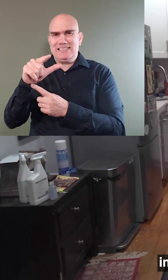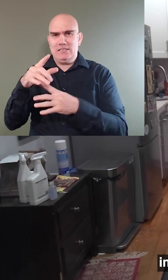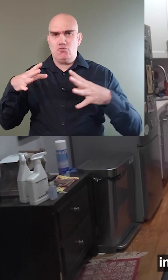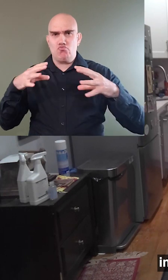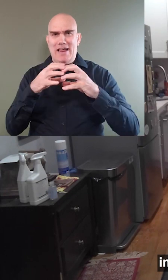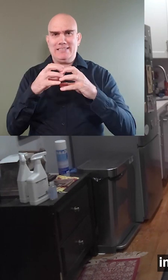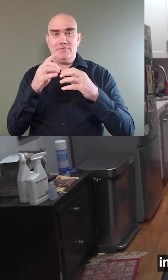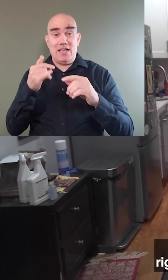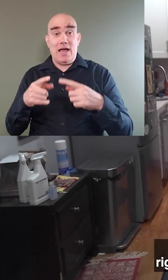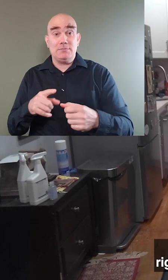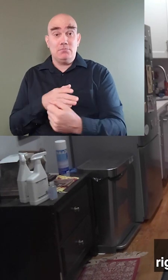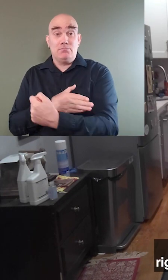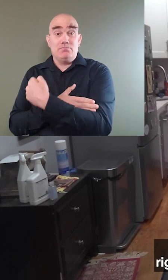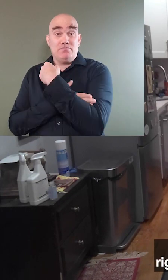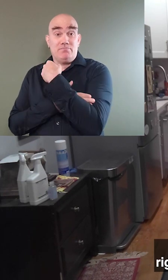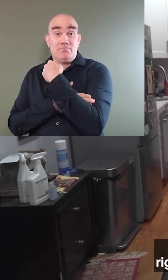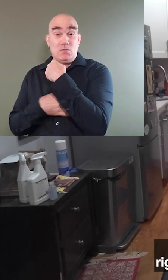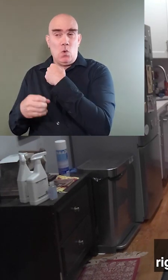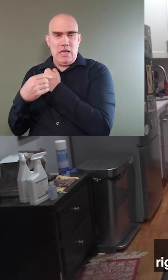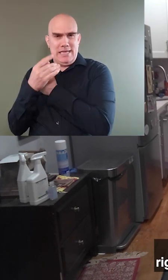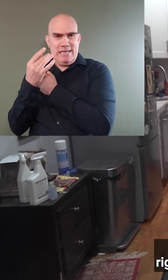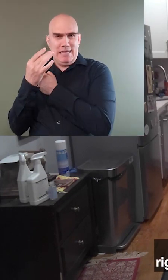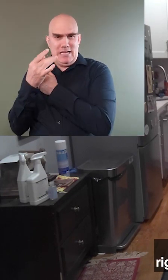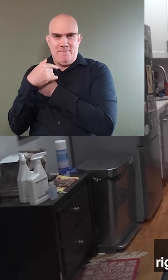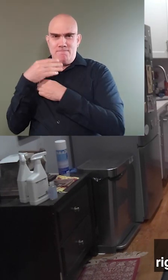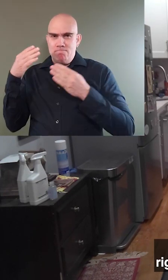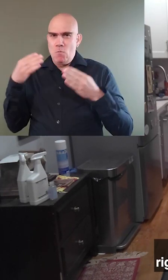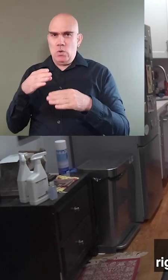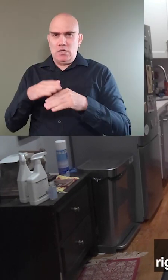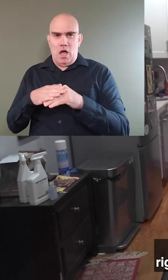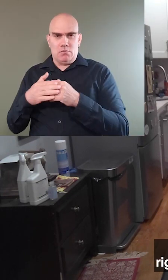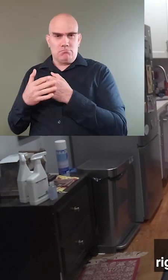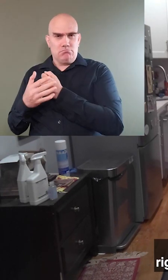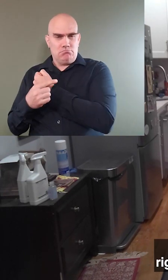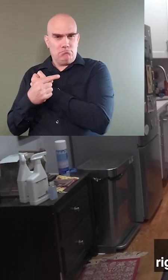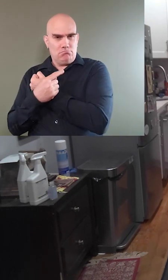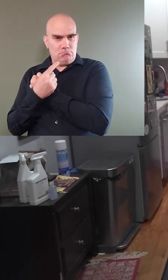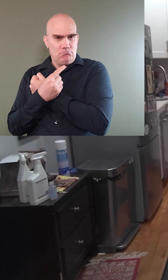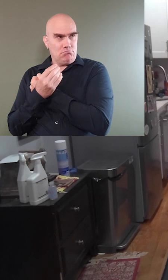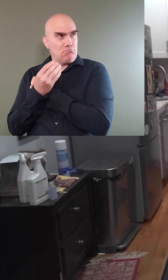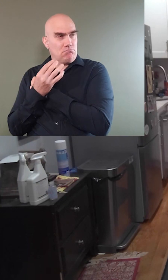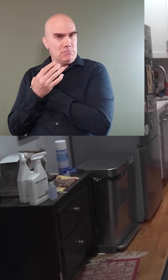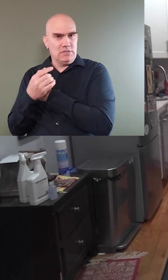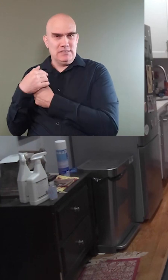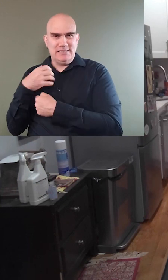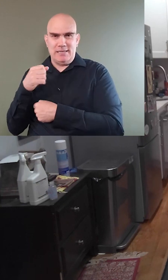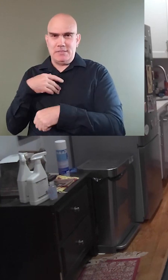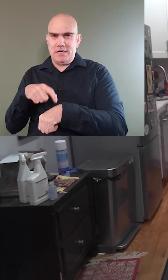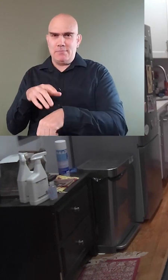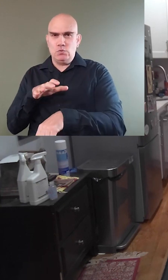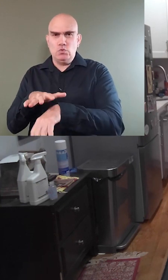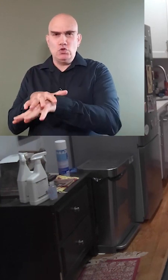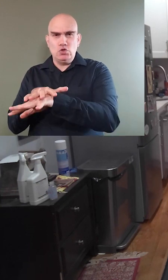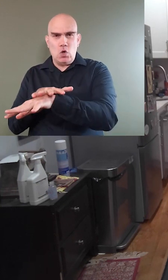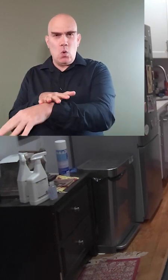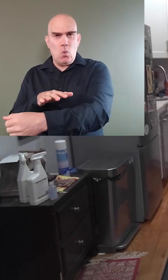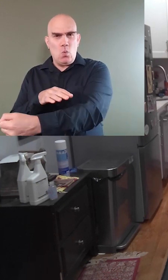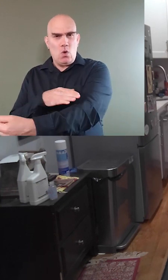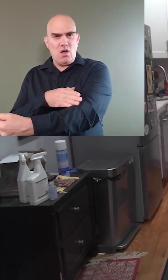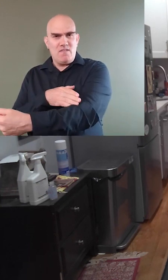happen. Now, if I think about, all right, I'm going to really focus and take my time and do this very slow.